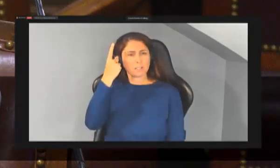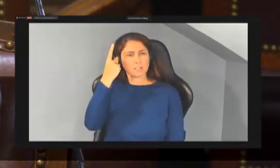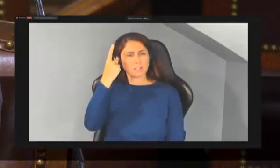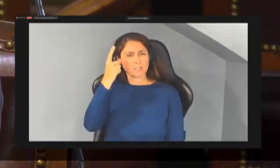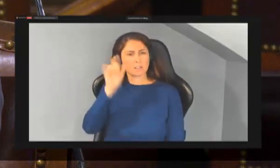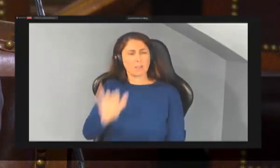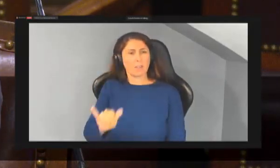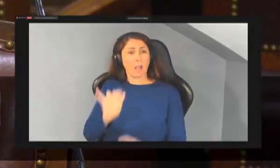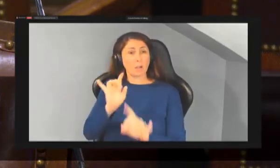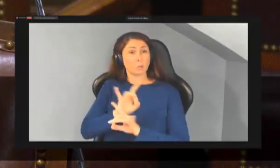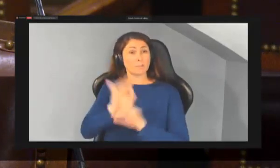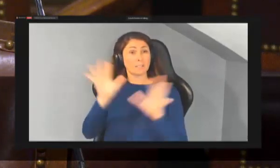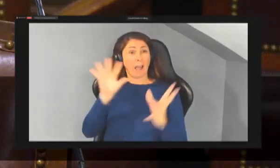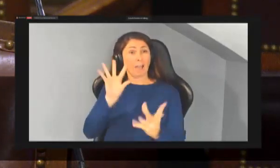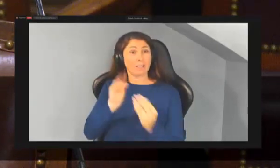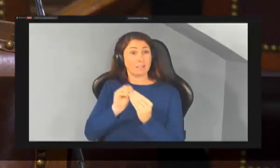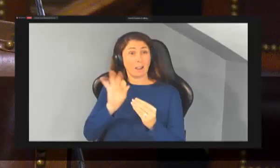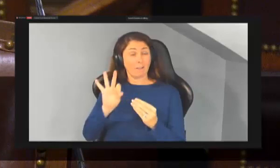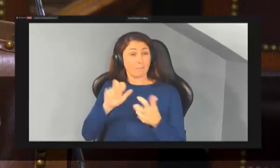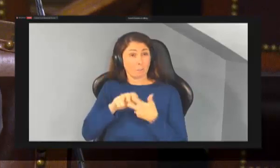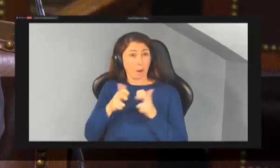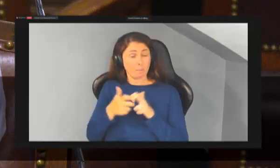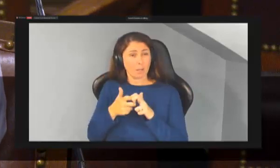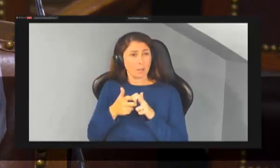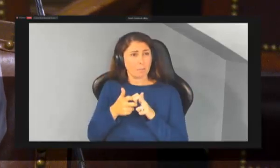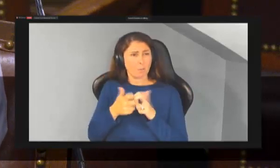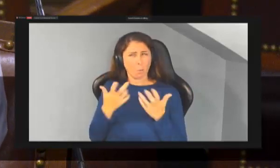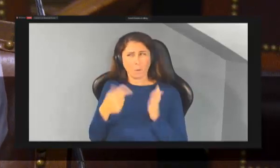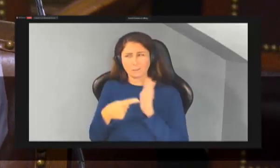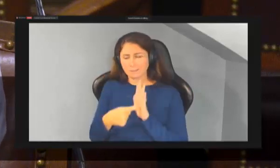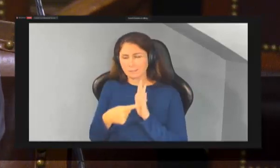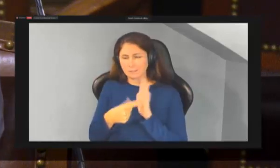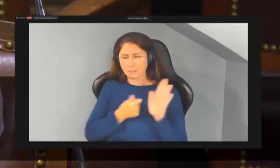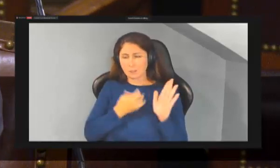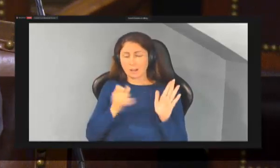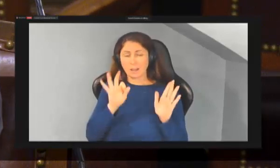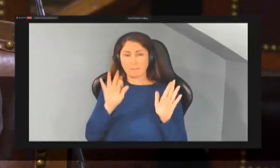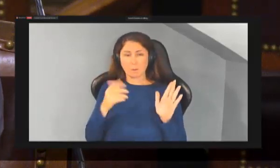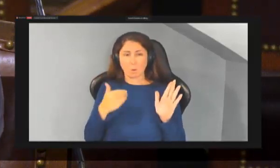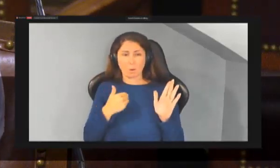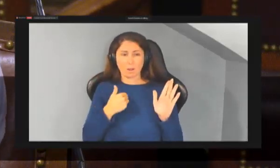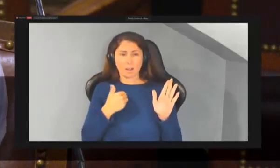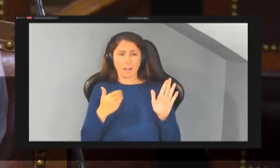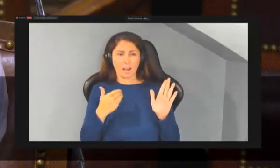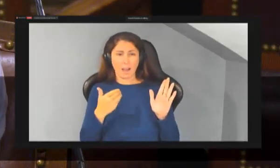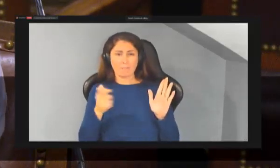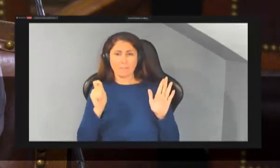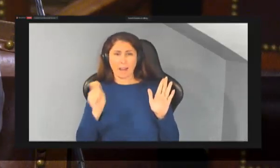problem. What's the expression? When you only have a hammer, everything looks like a nail.